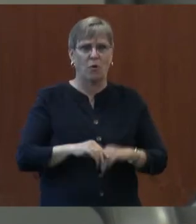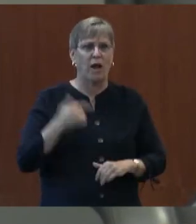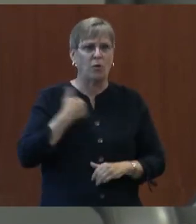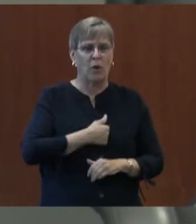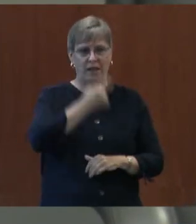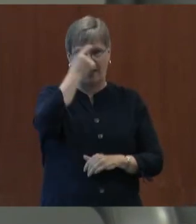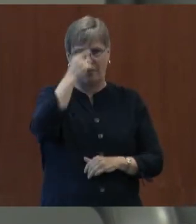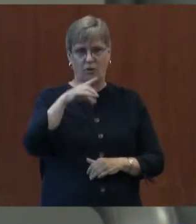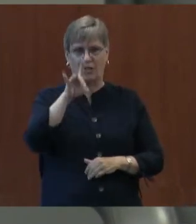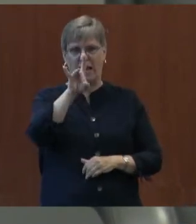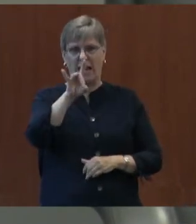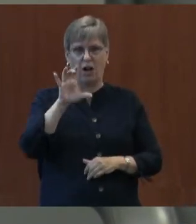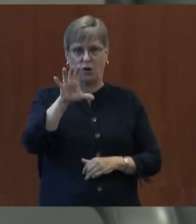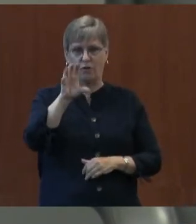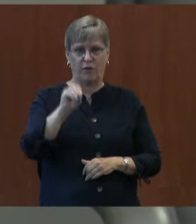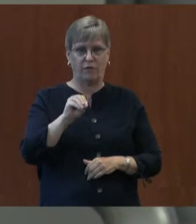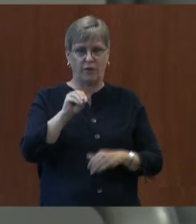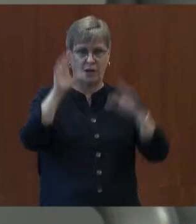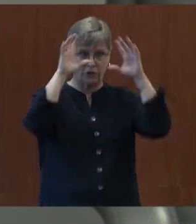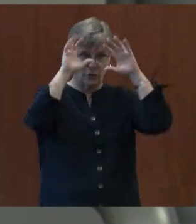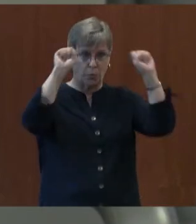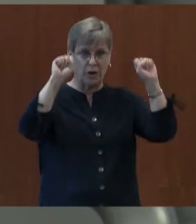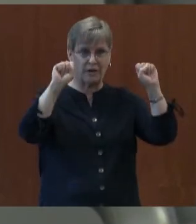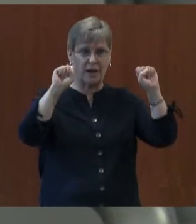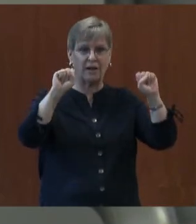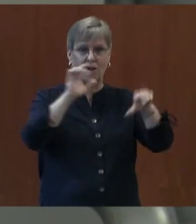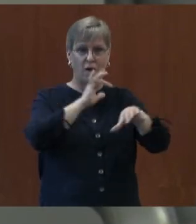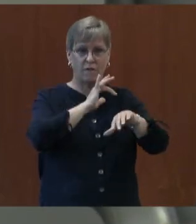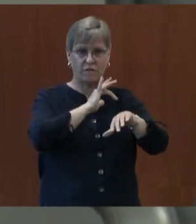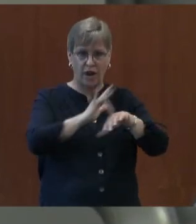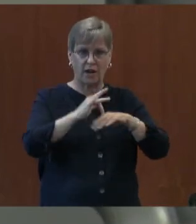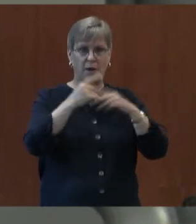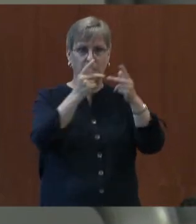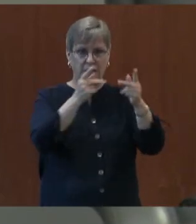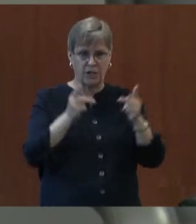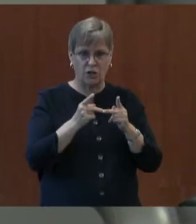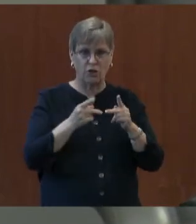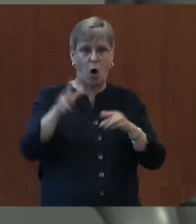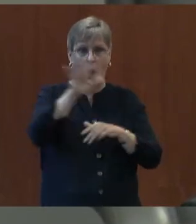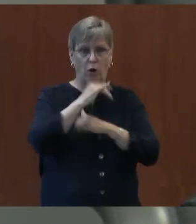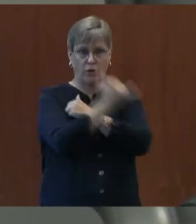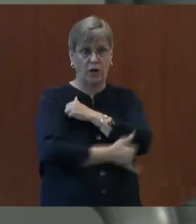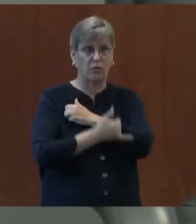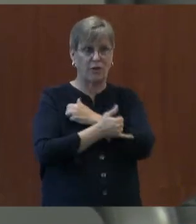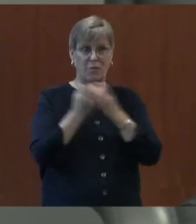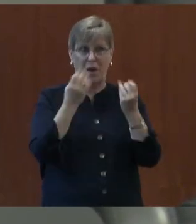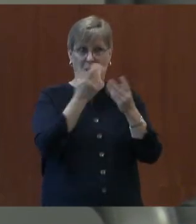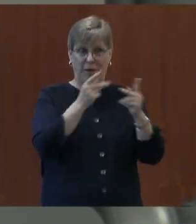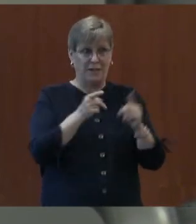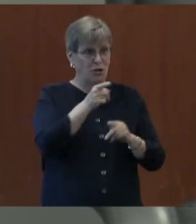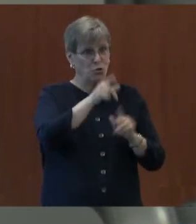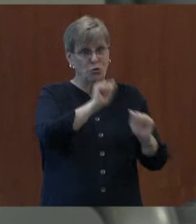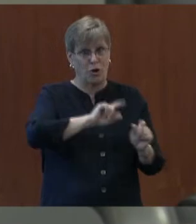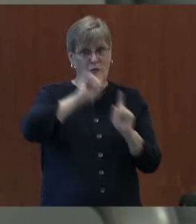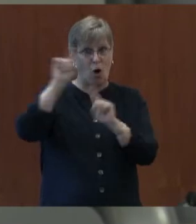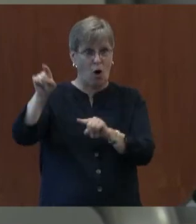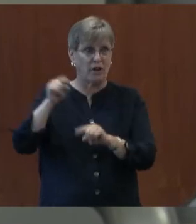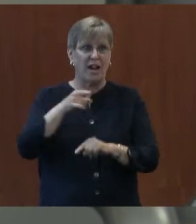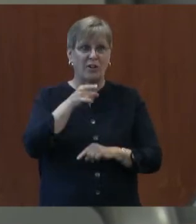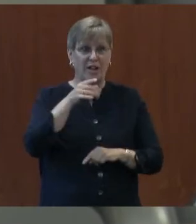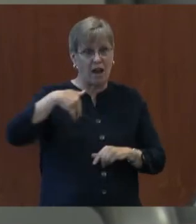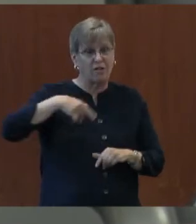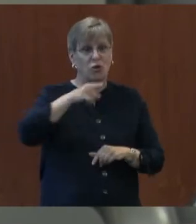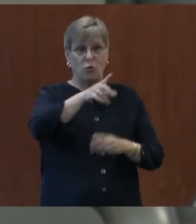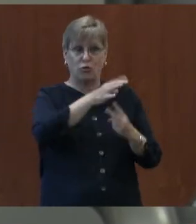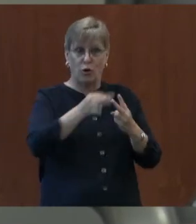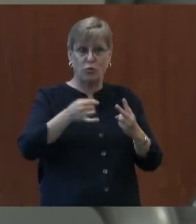there's 850 superintendent openings across this country. There are many places you could have gone, and you chose to come to us. So